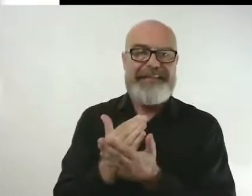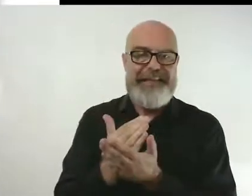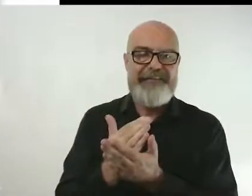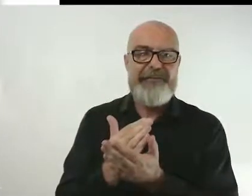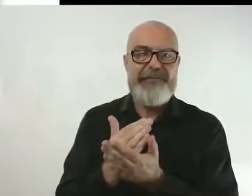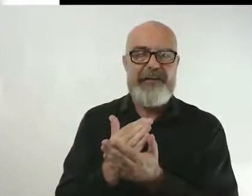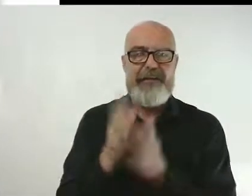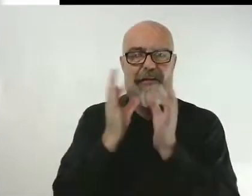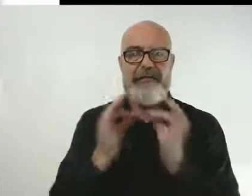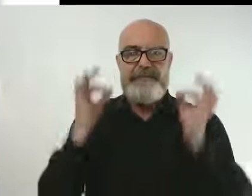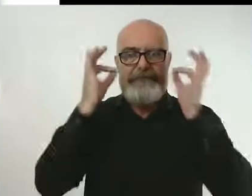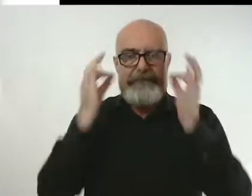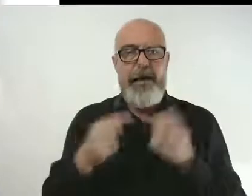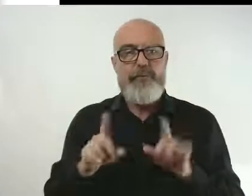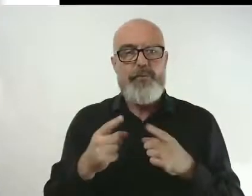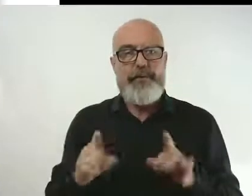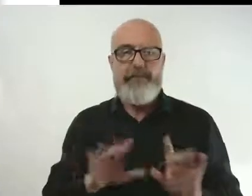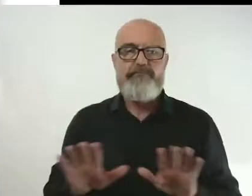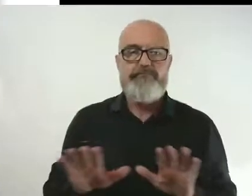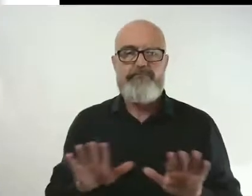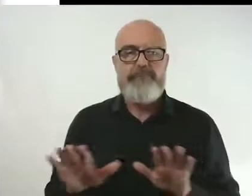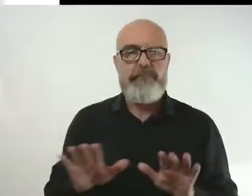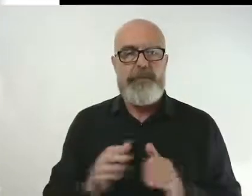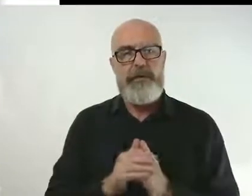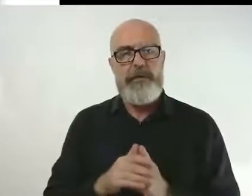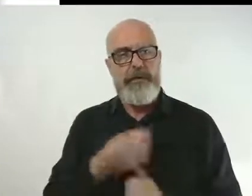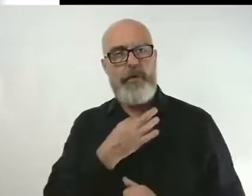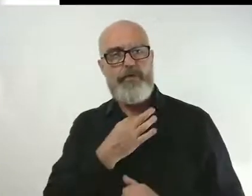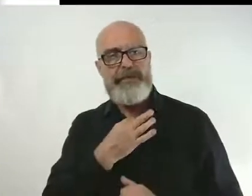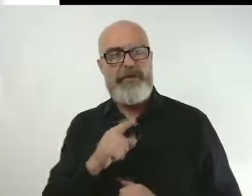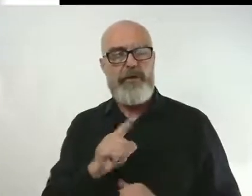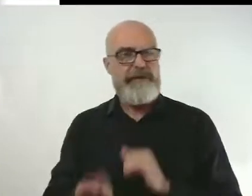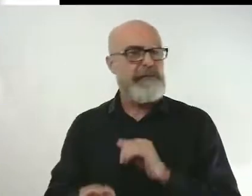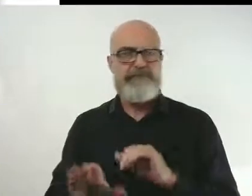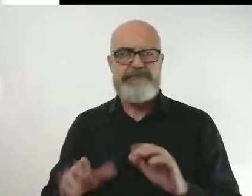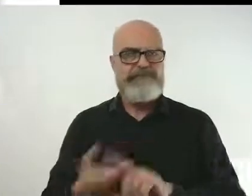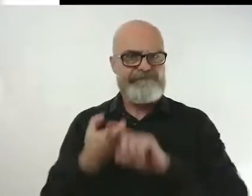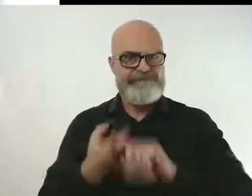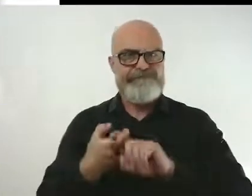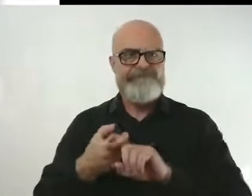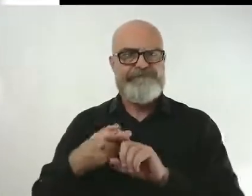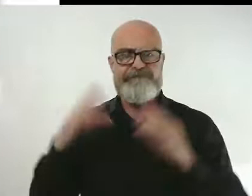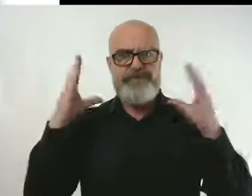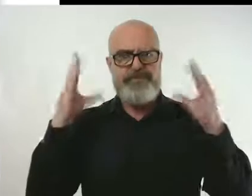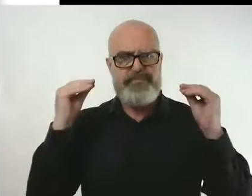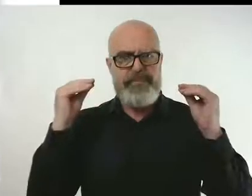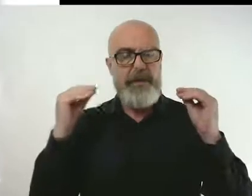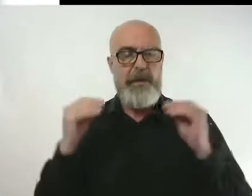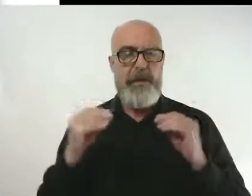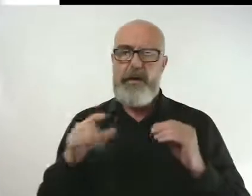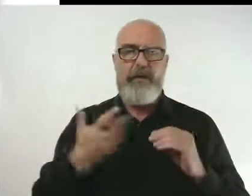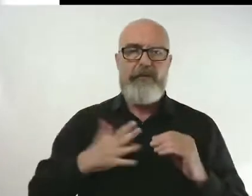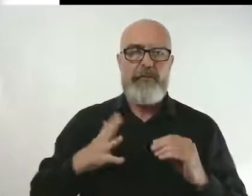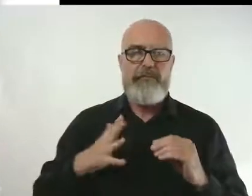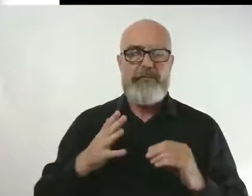hearing loss due to unsafe personal use of portable music devices. The risk of permanent hearing